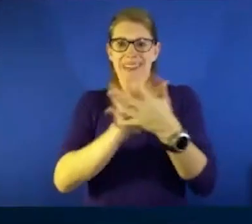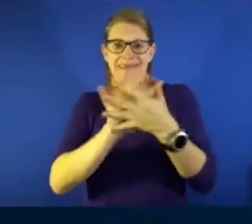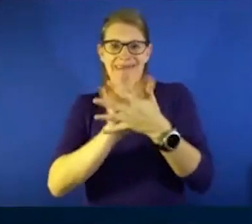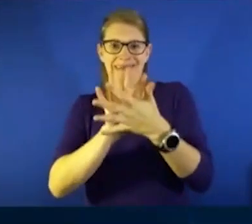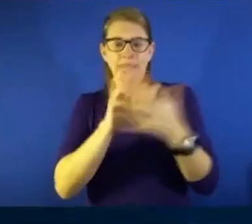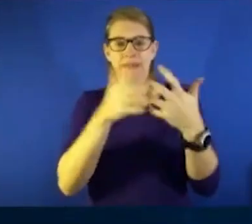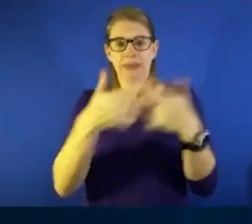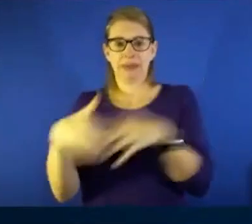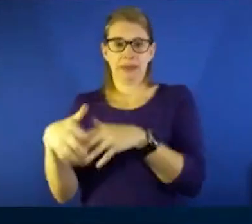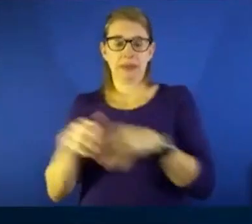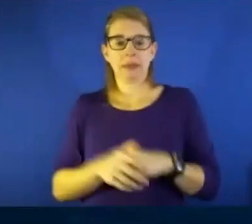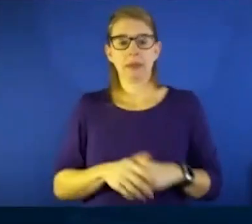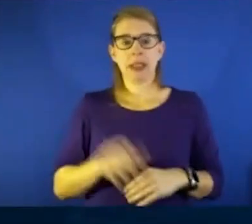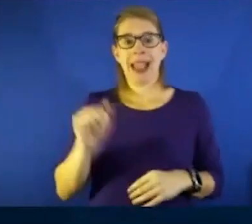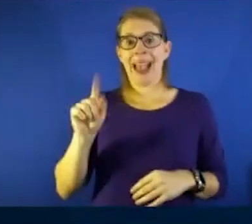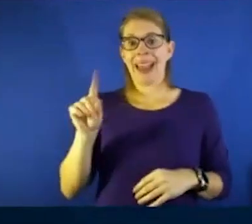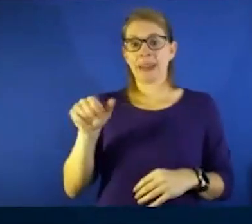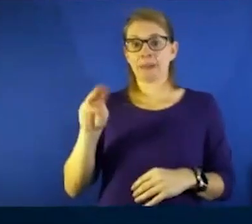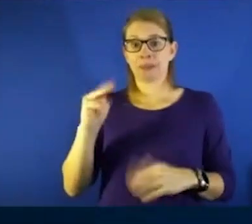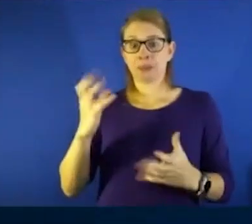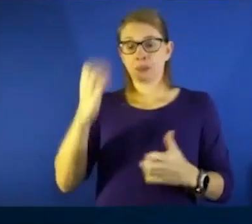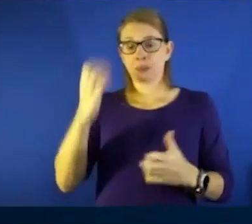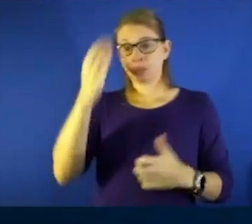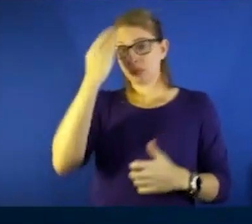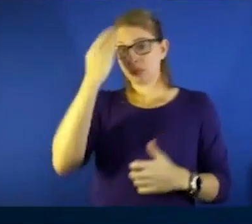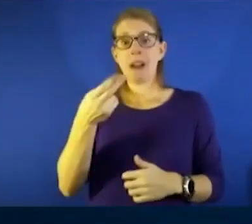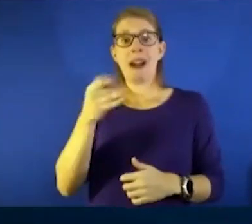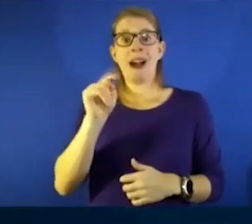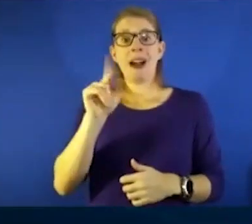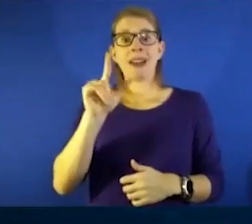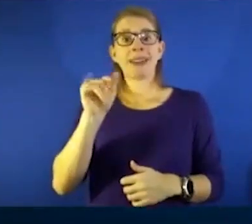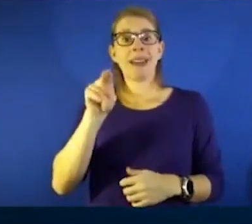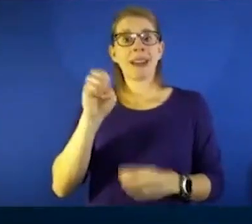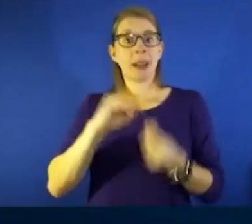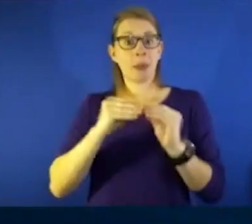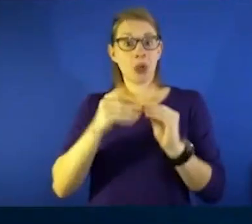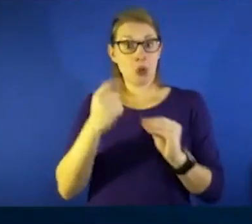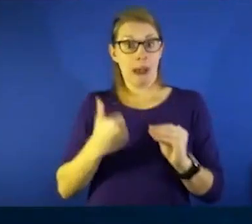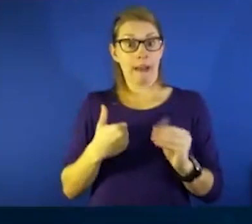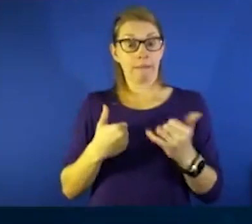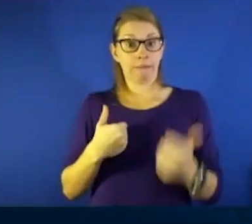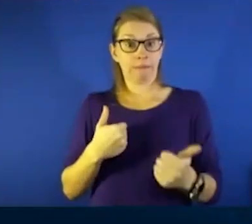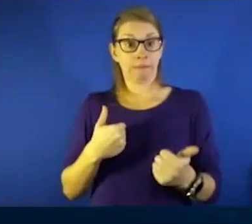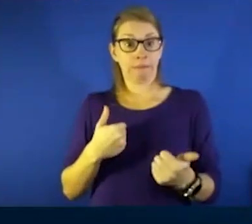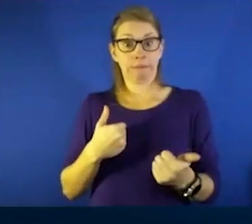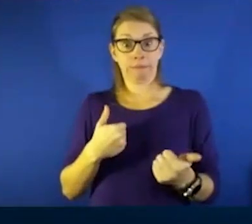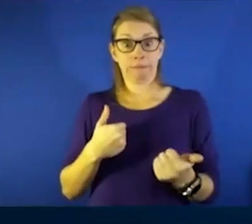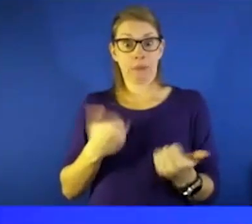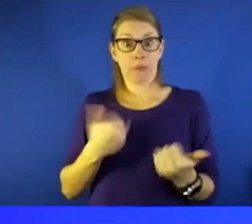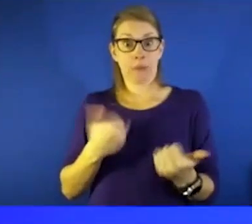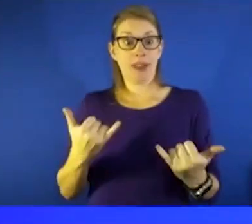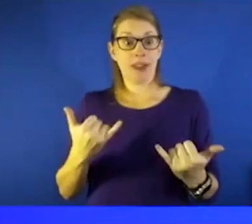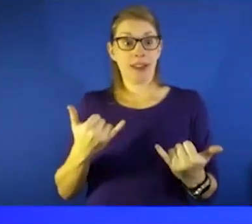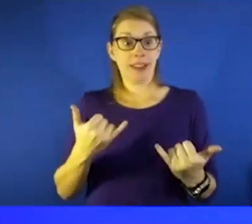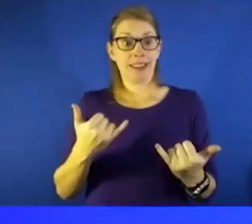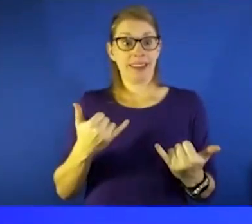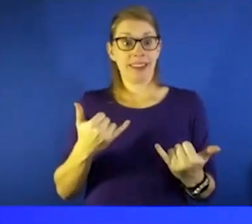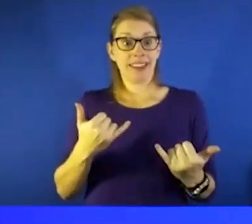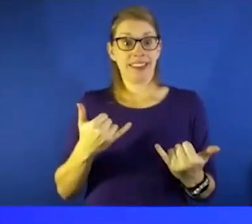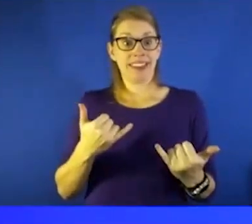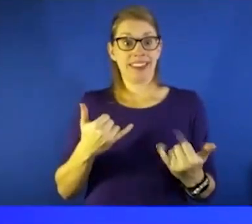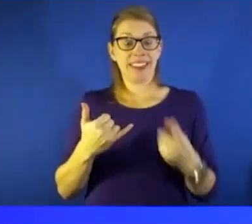know the hotline number that they need to call. Yeah. Do you have that off the top of your head? I do. Yeah. Shocker.